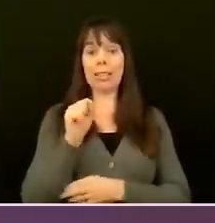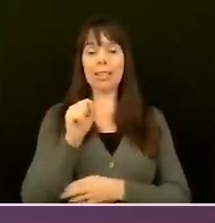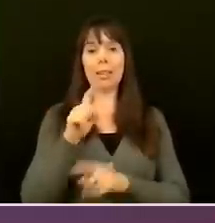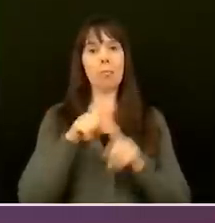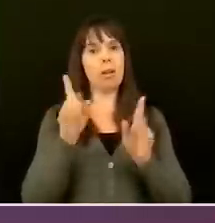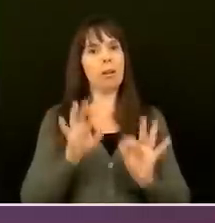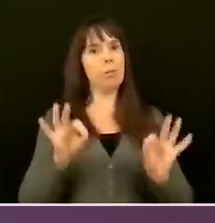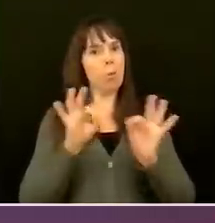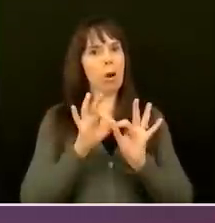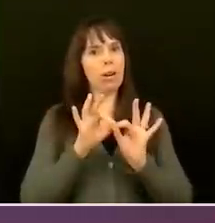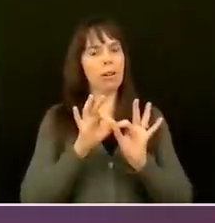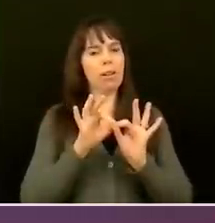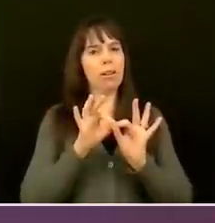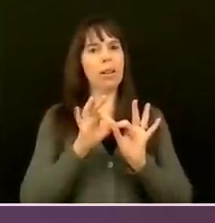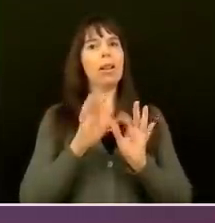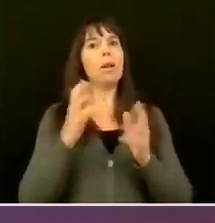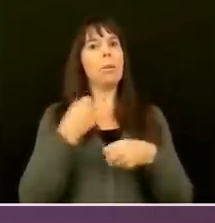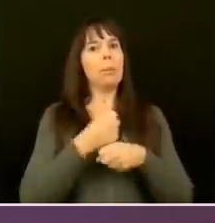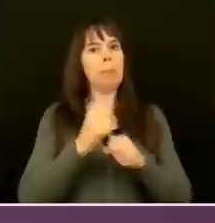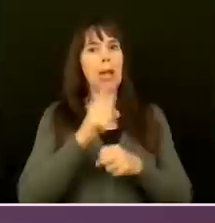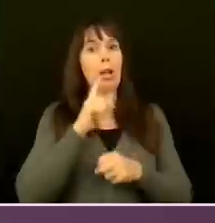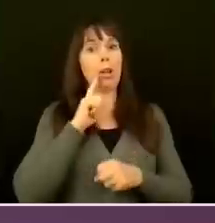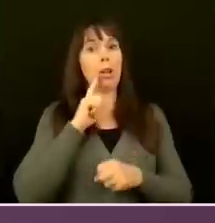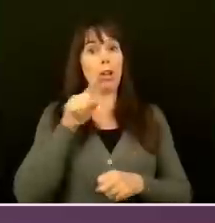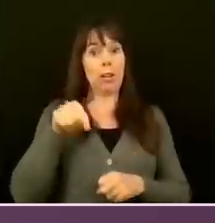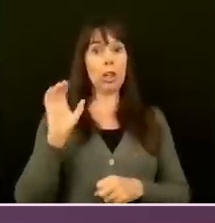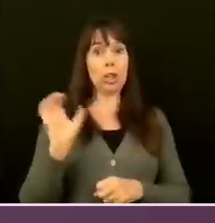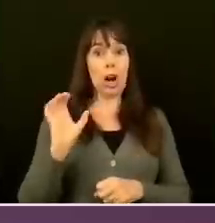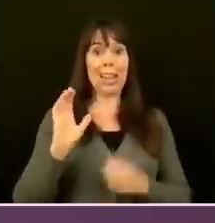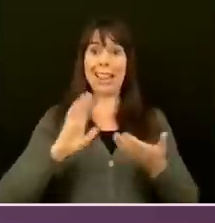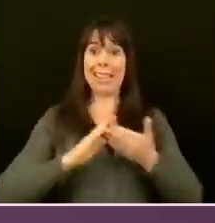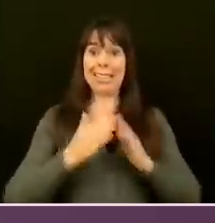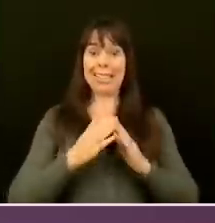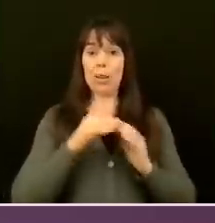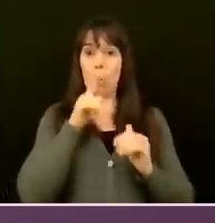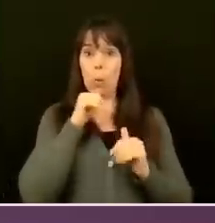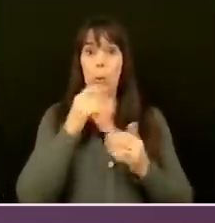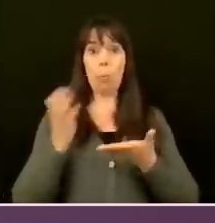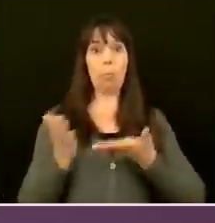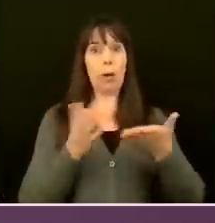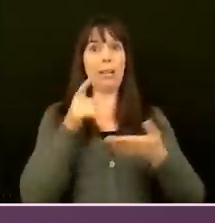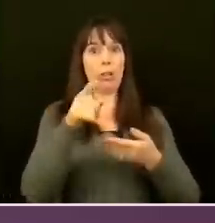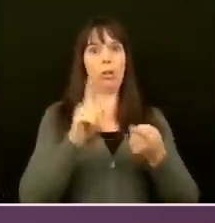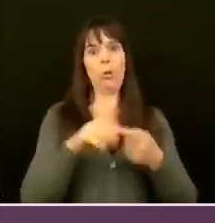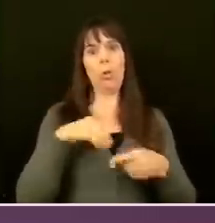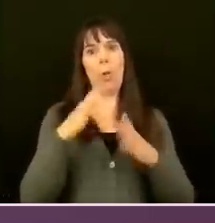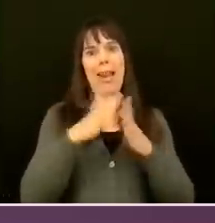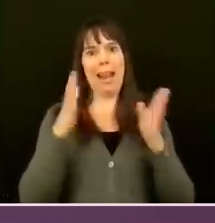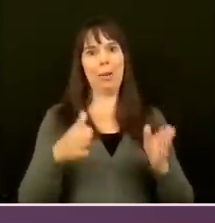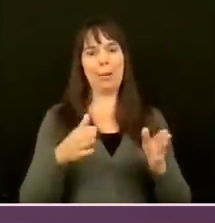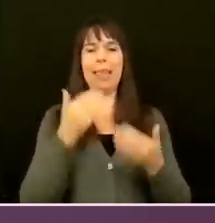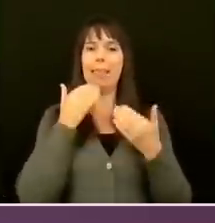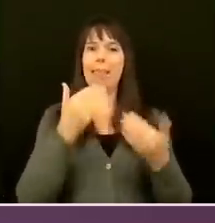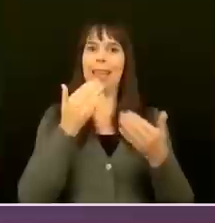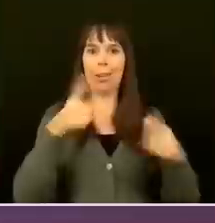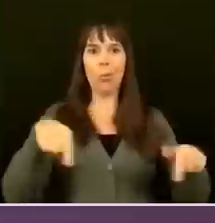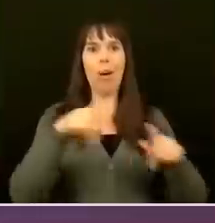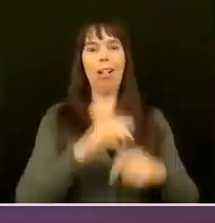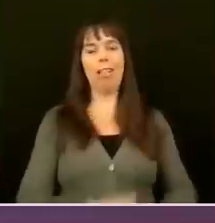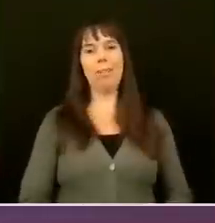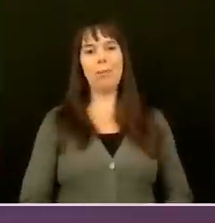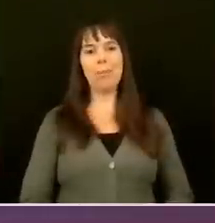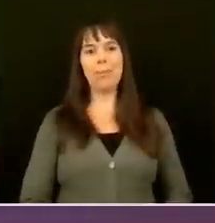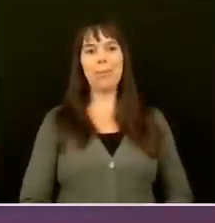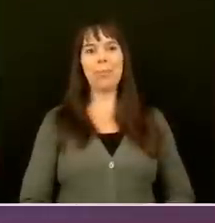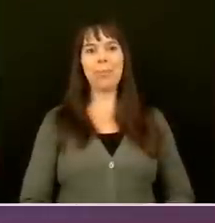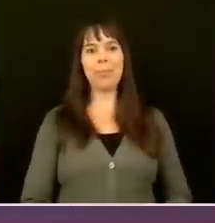importantly, let's make Charlotte the city that takes her to the White House. Thank you all very much.